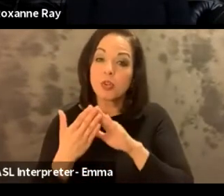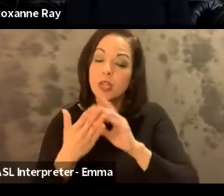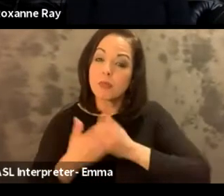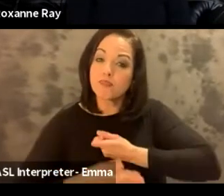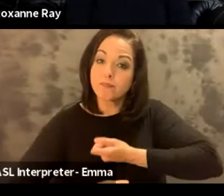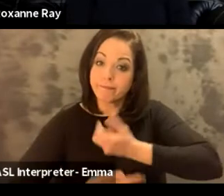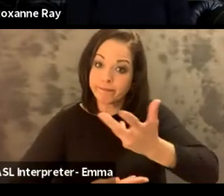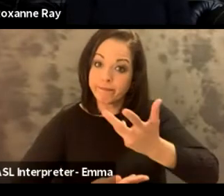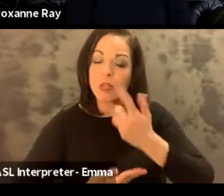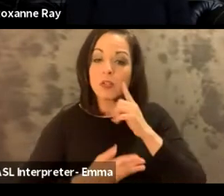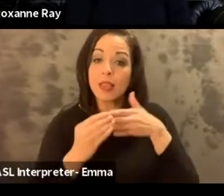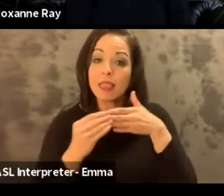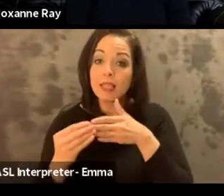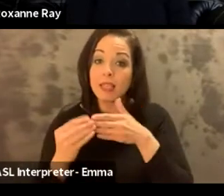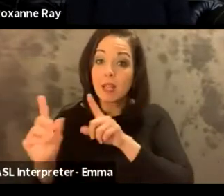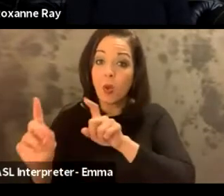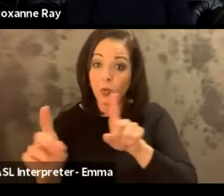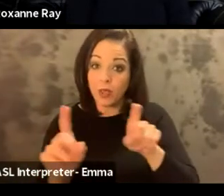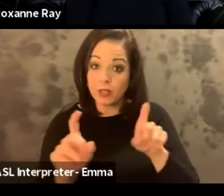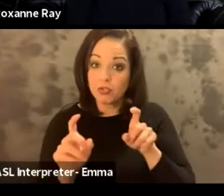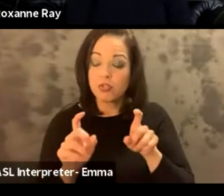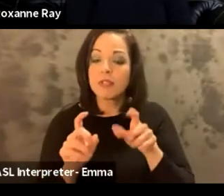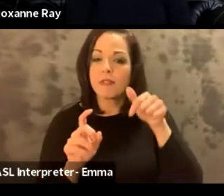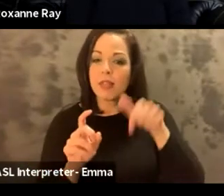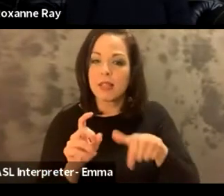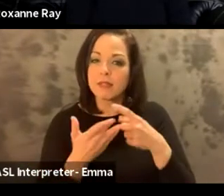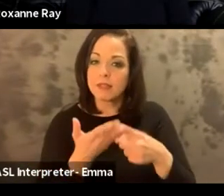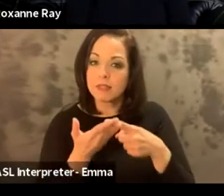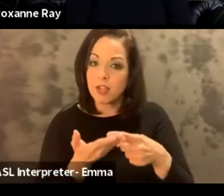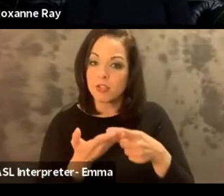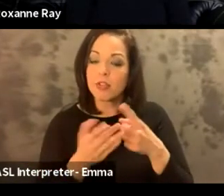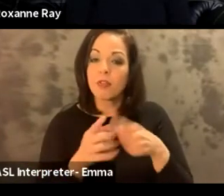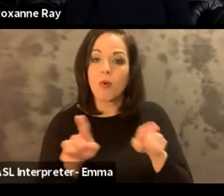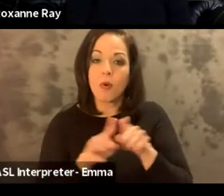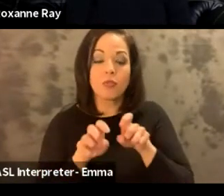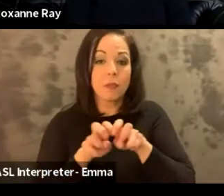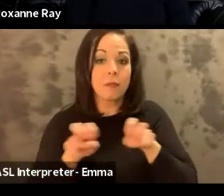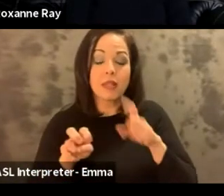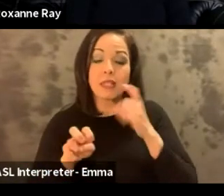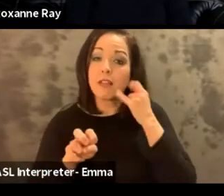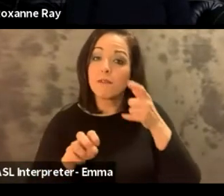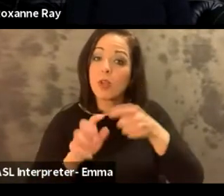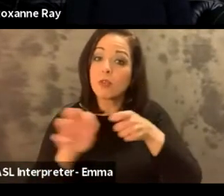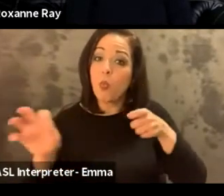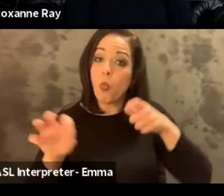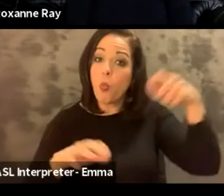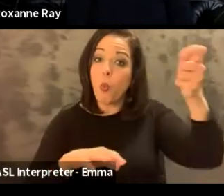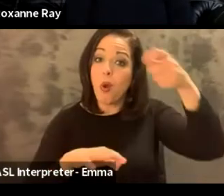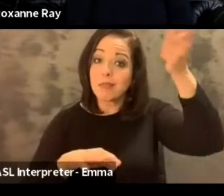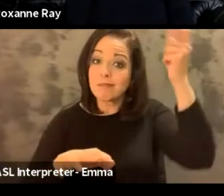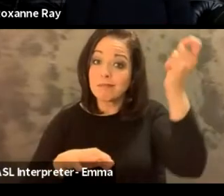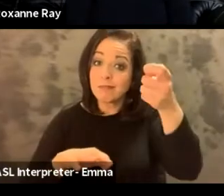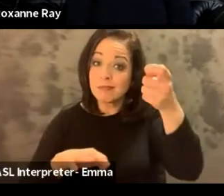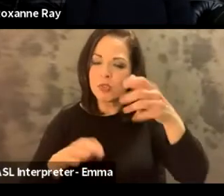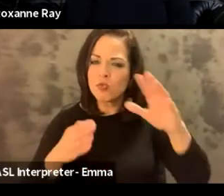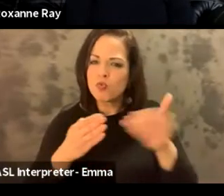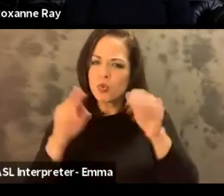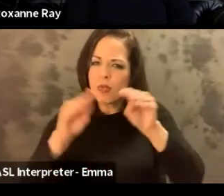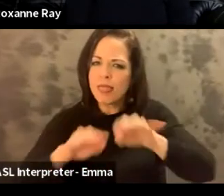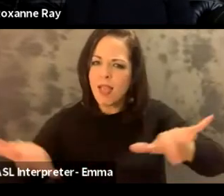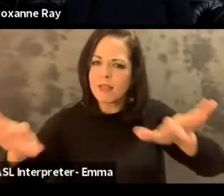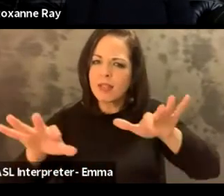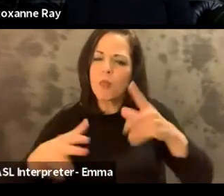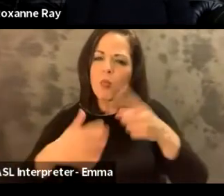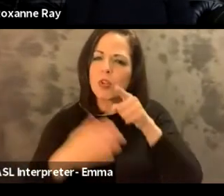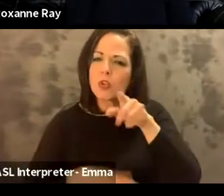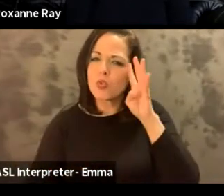leading questions for this discussion and this panel series are, if you could wave a magic wand and build a new theater landscape, what would you